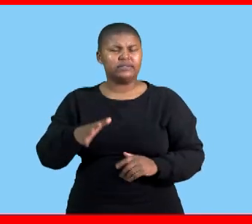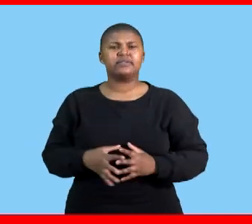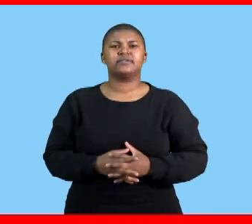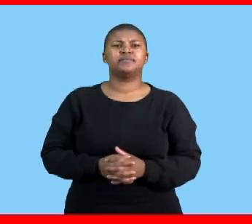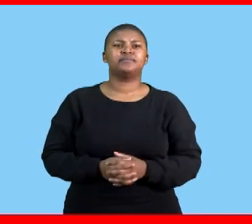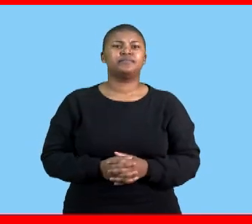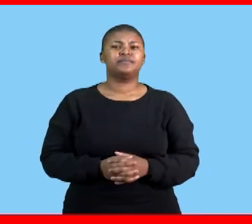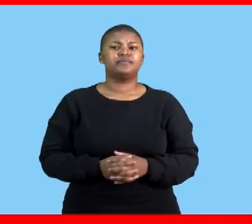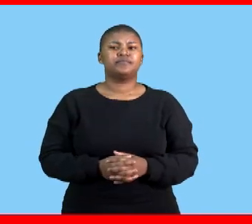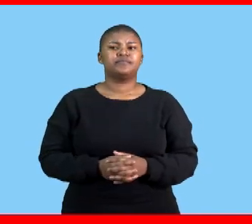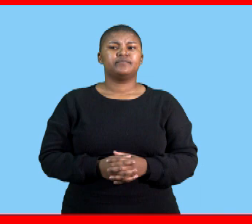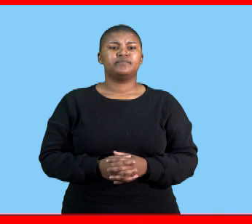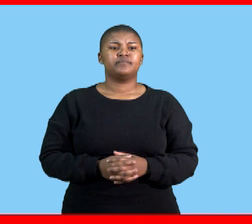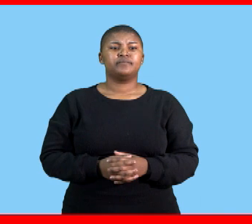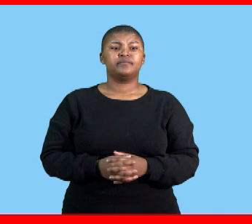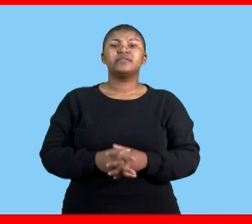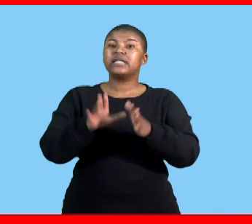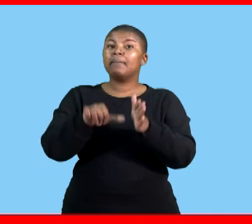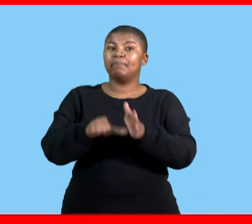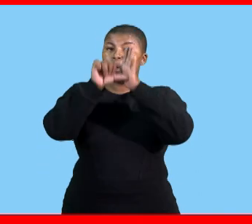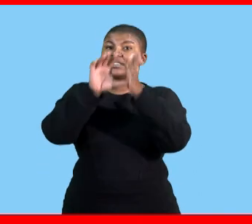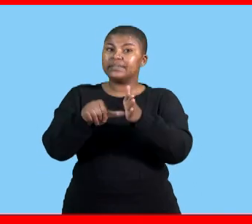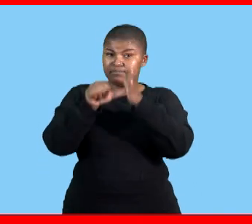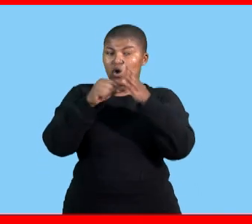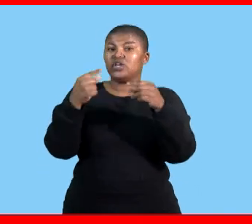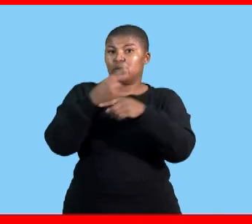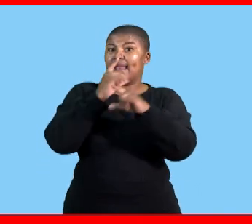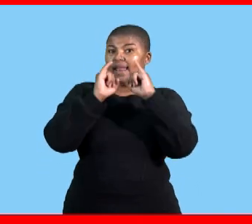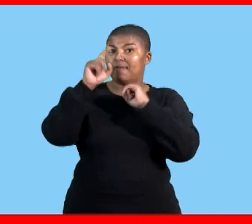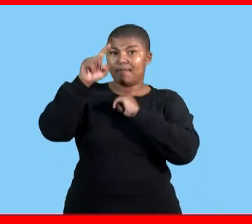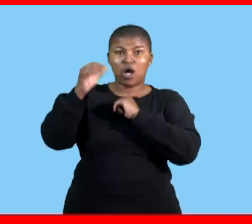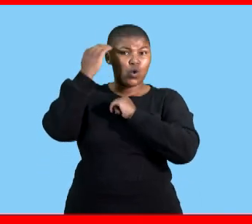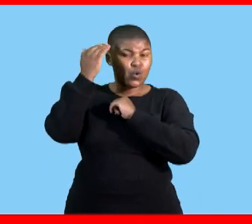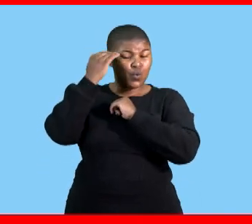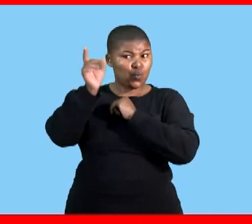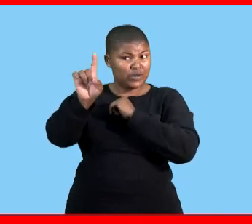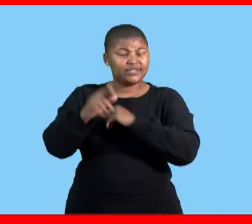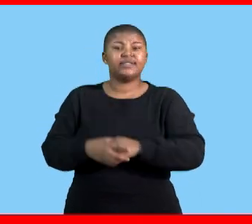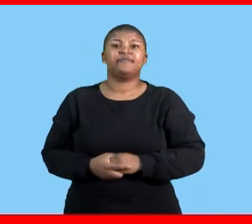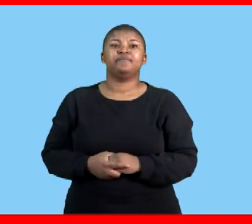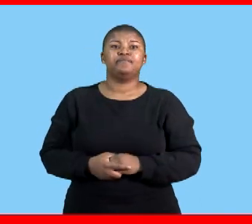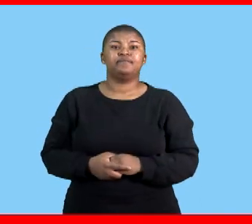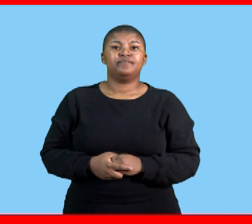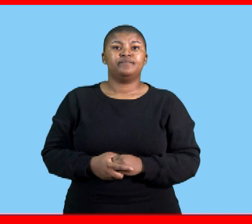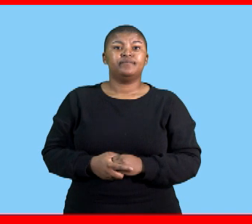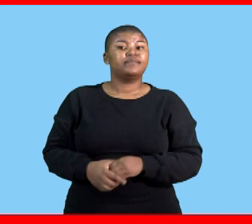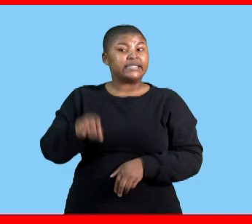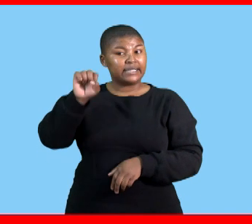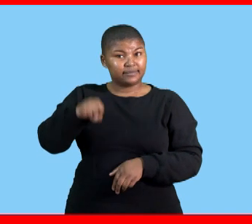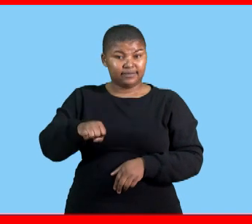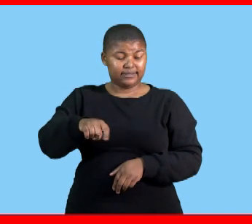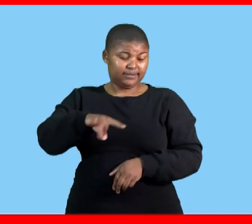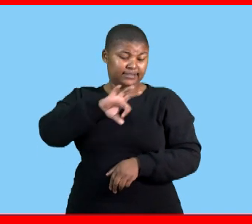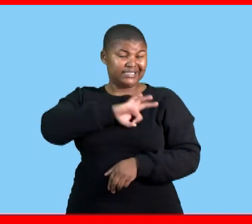And then a very important aspect to note, grade 11s, is that although employees have no